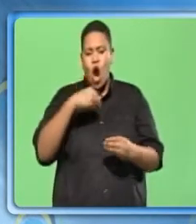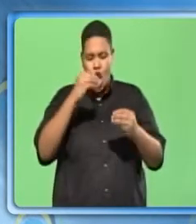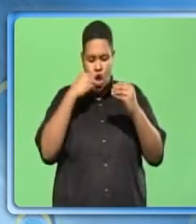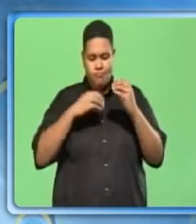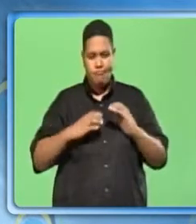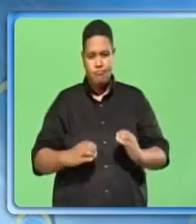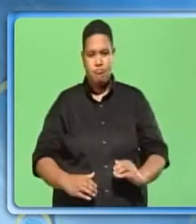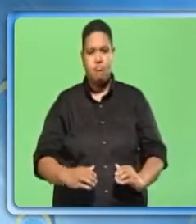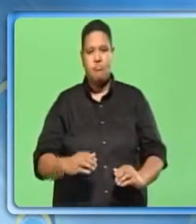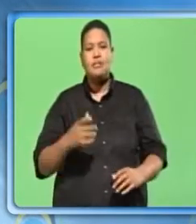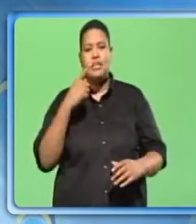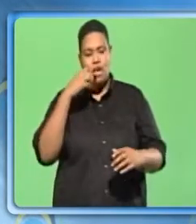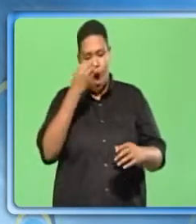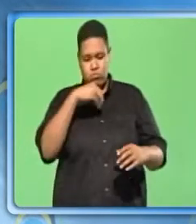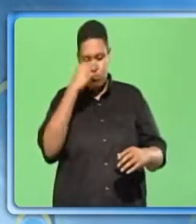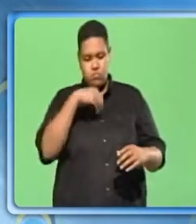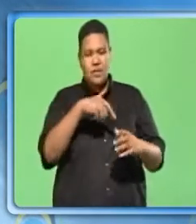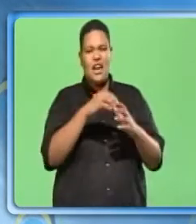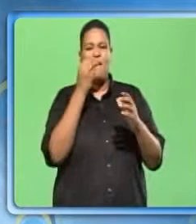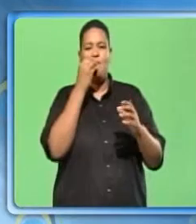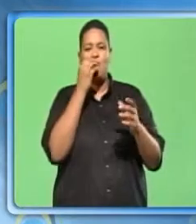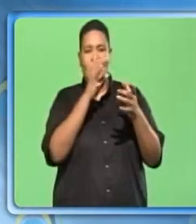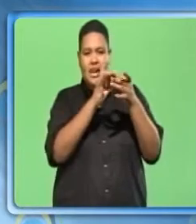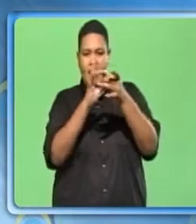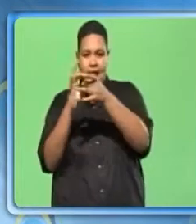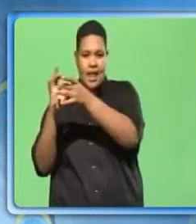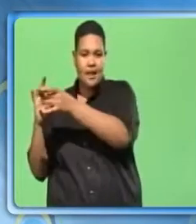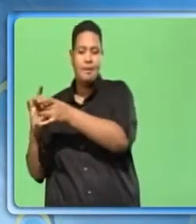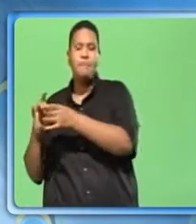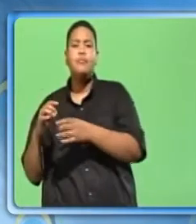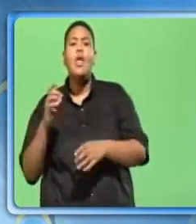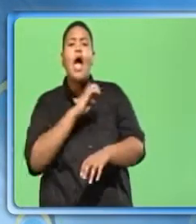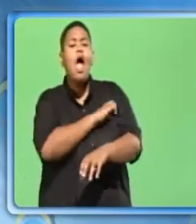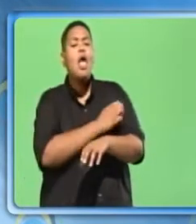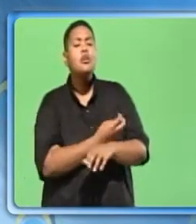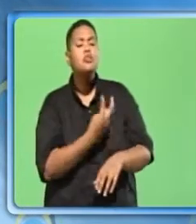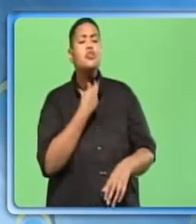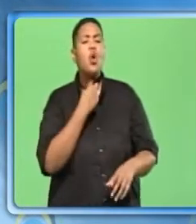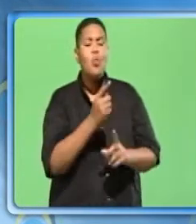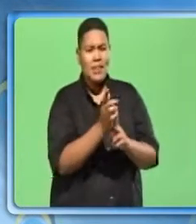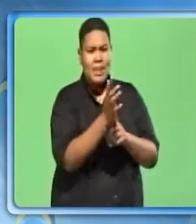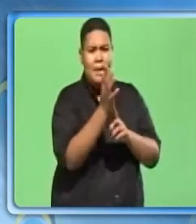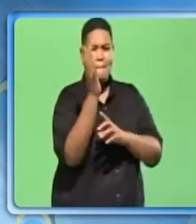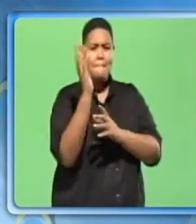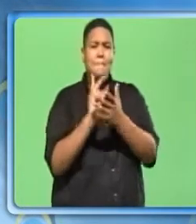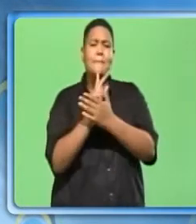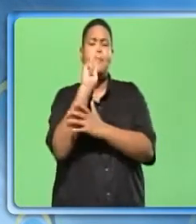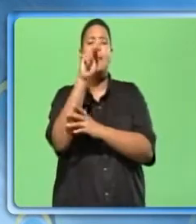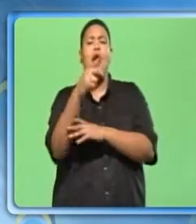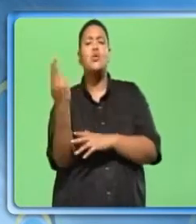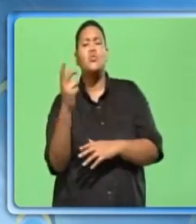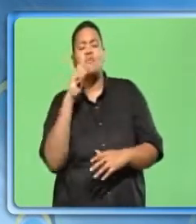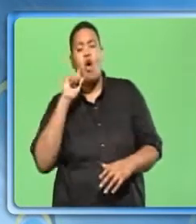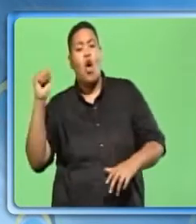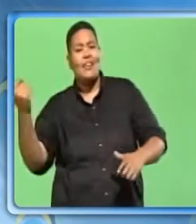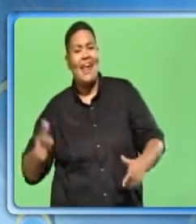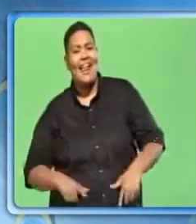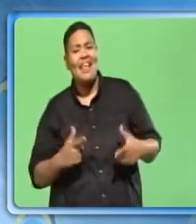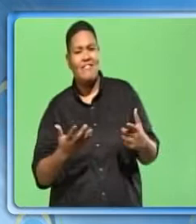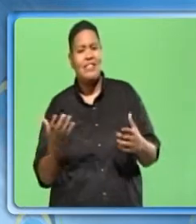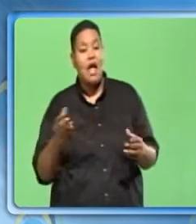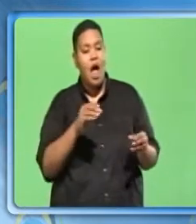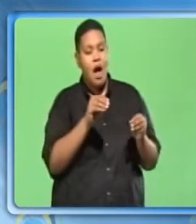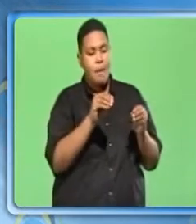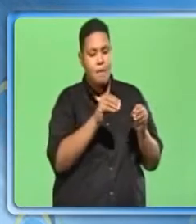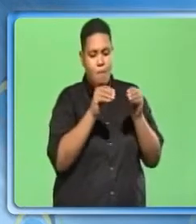chain. Let us look at how energy trapped by plants is utilized by other living things and moves from